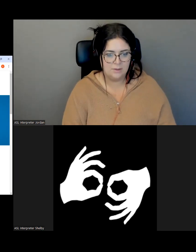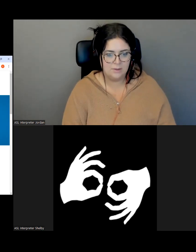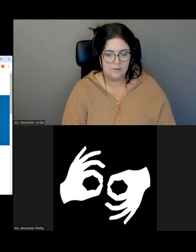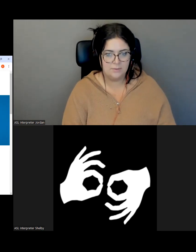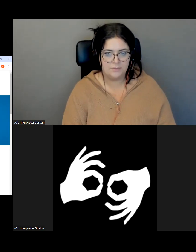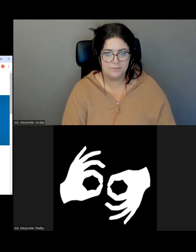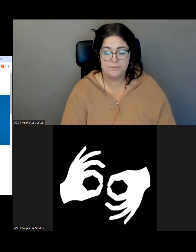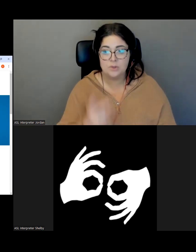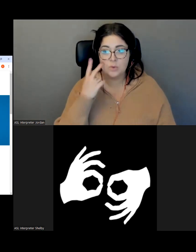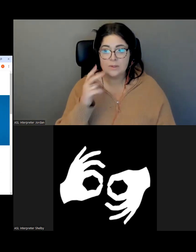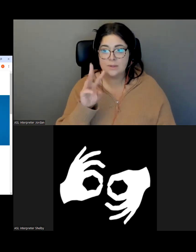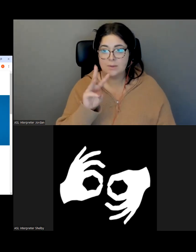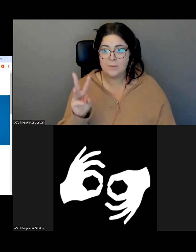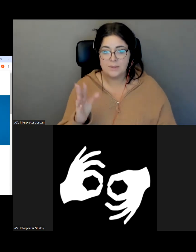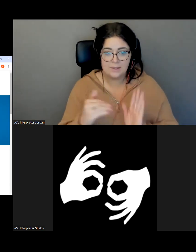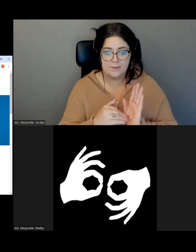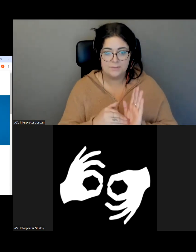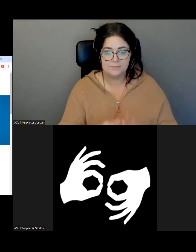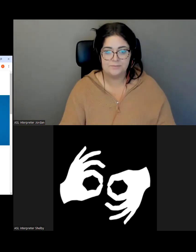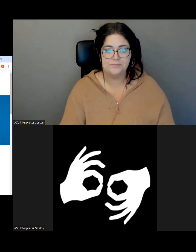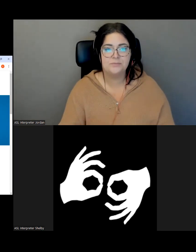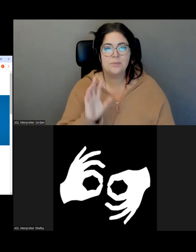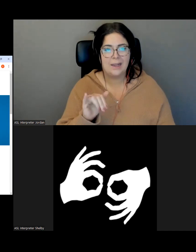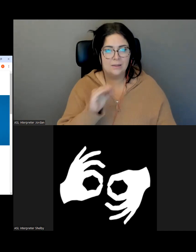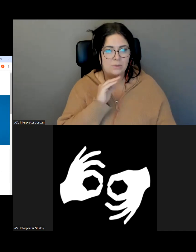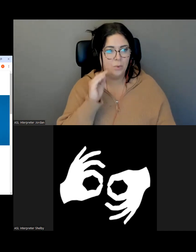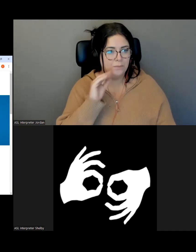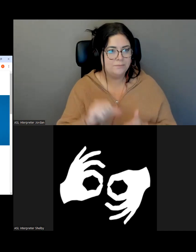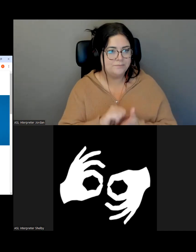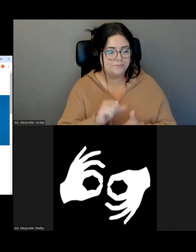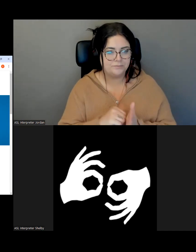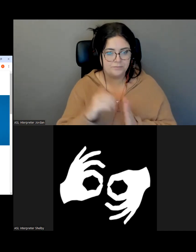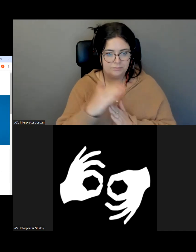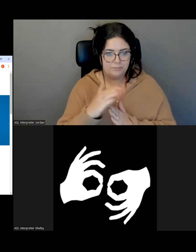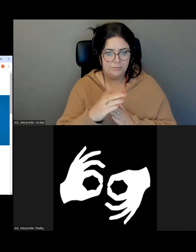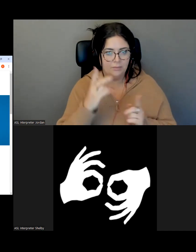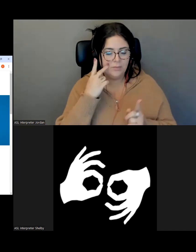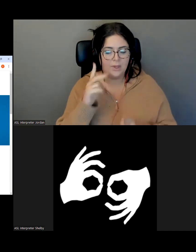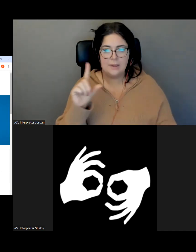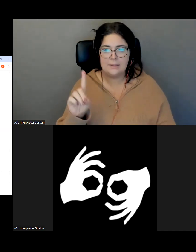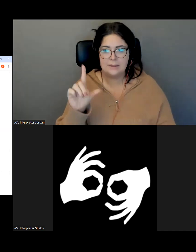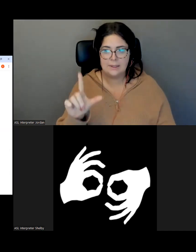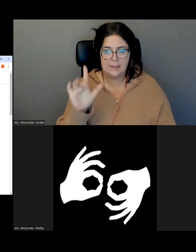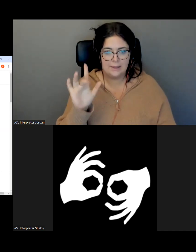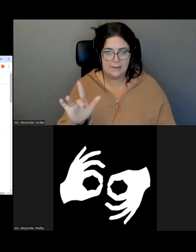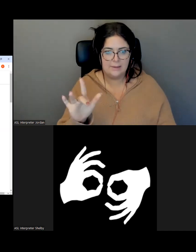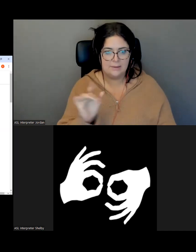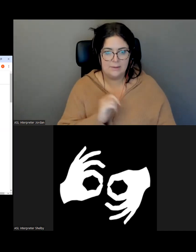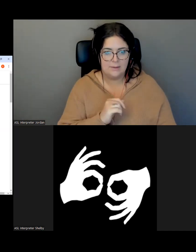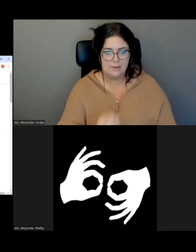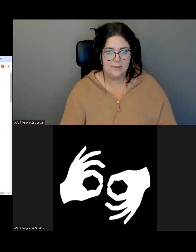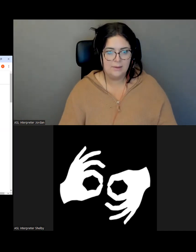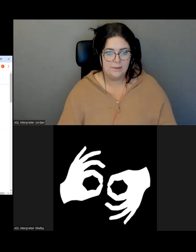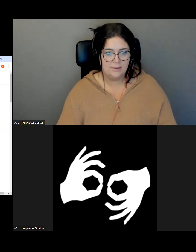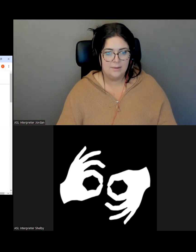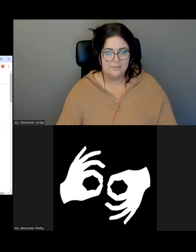website again? Yes. Okay, so I'm on the home page, and at the top, here is digital library. So if I click on this, I'll access it